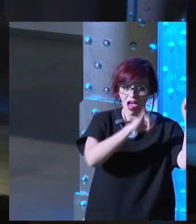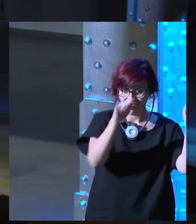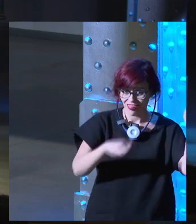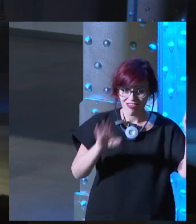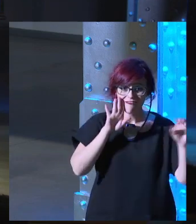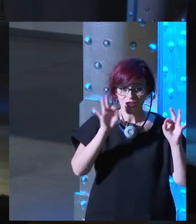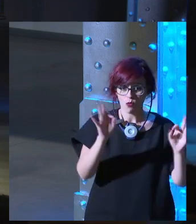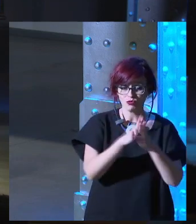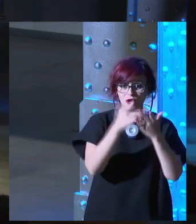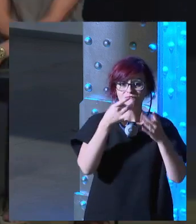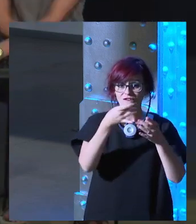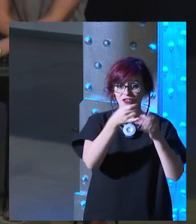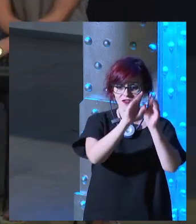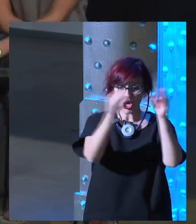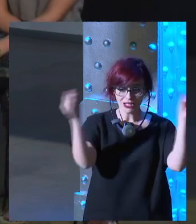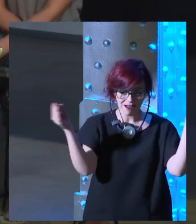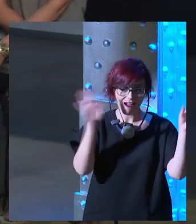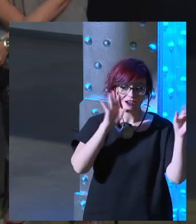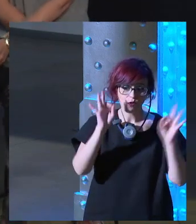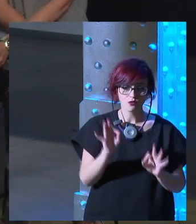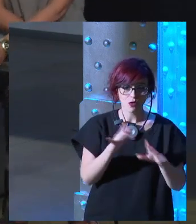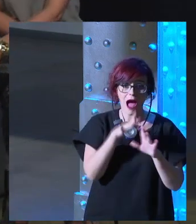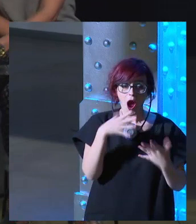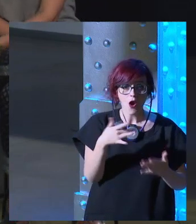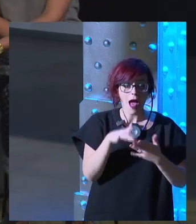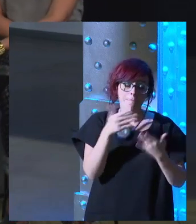In libraries were very old-fashioned places and had books in them.